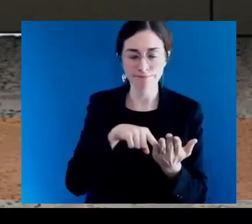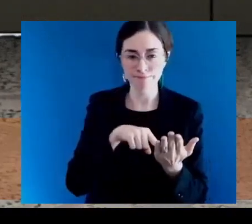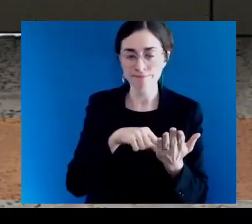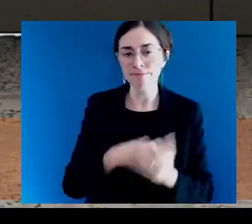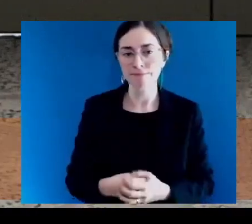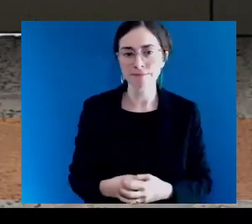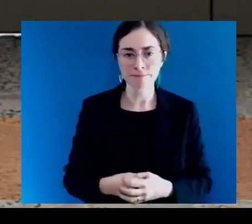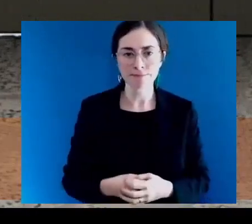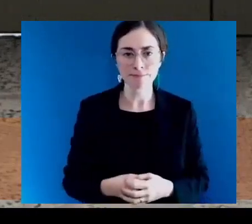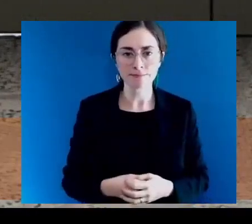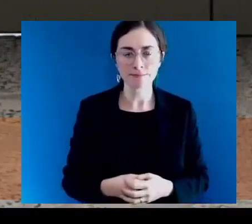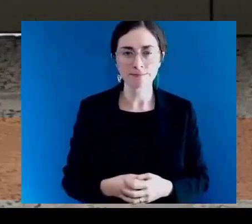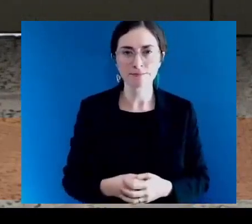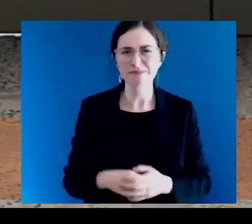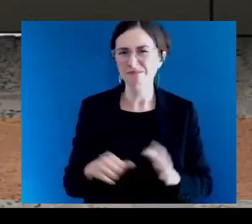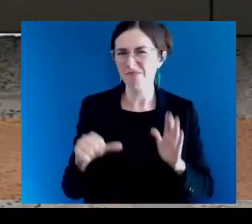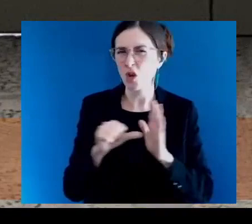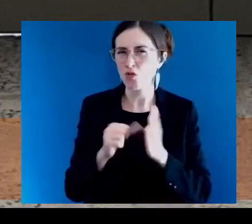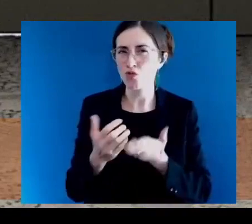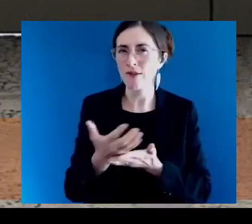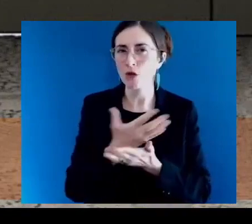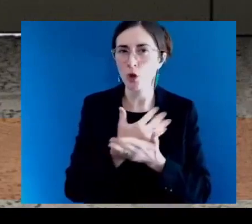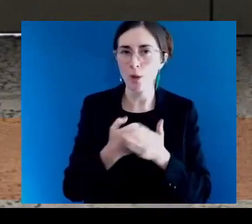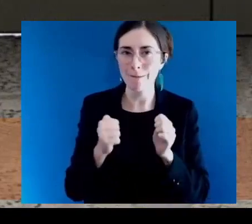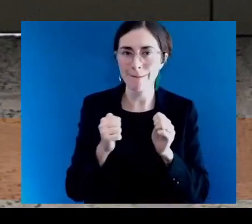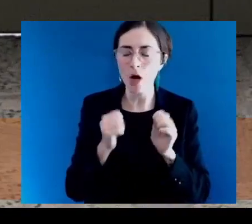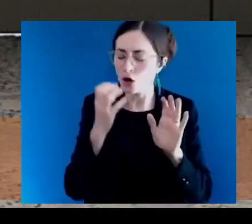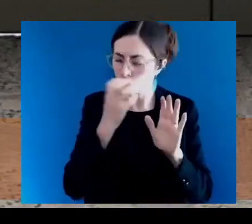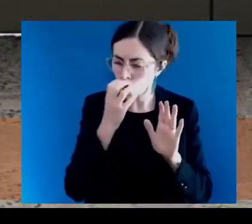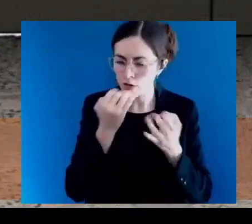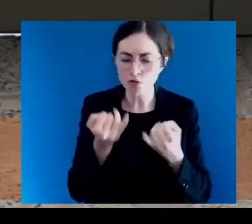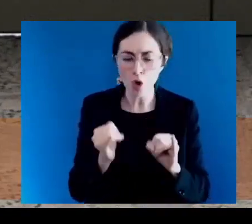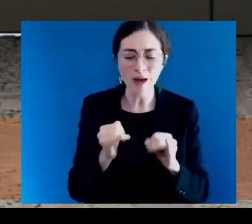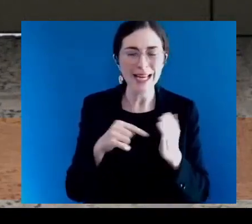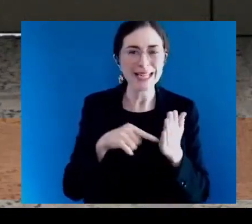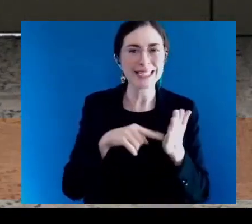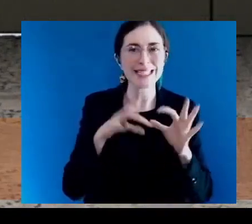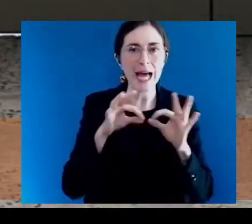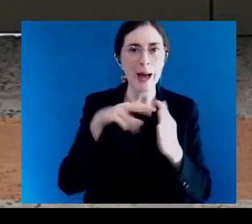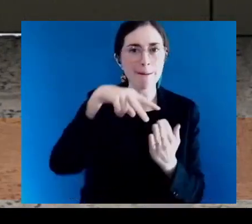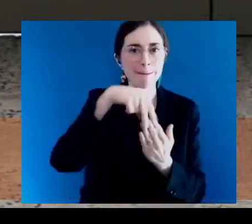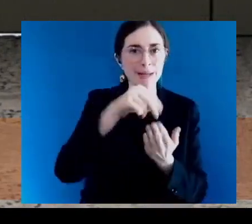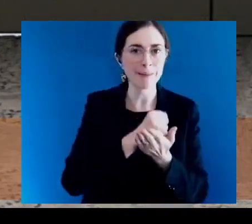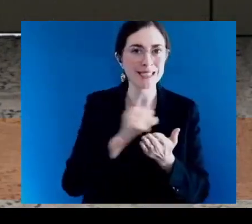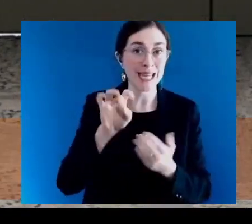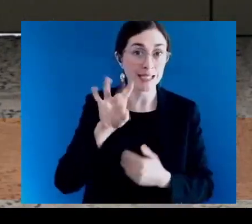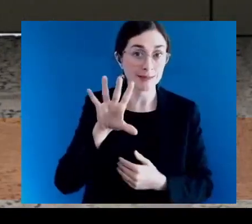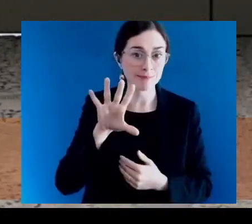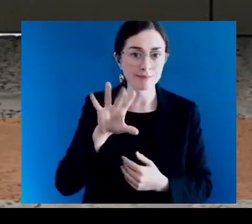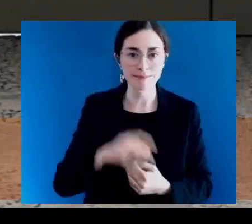paper. Sorry, tab 10, I think it is, not 11.